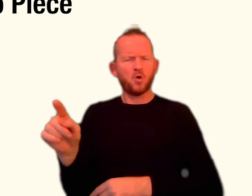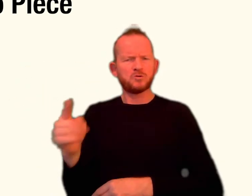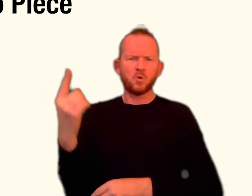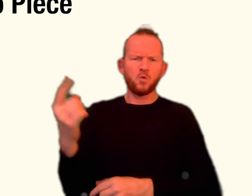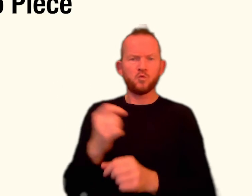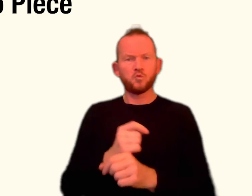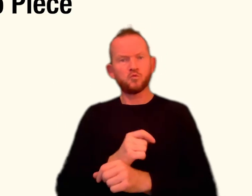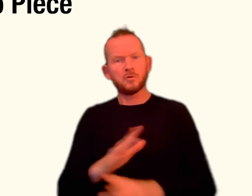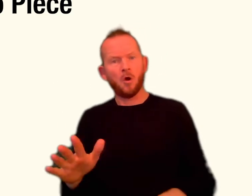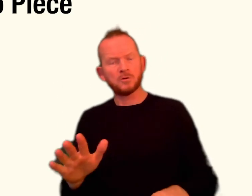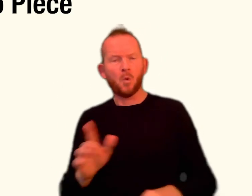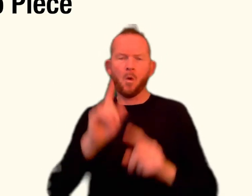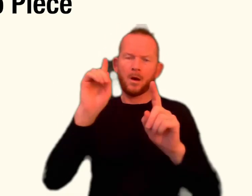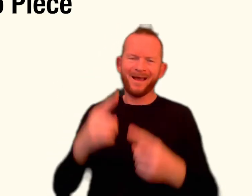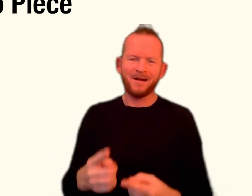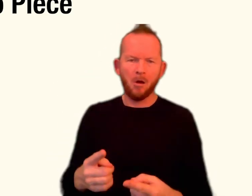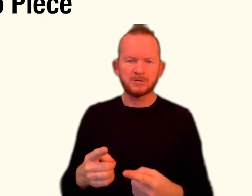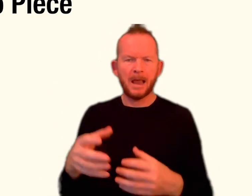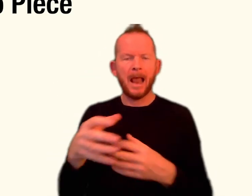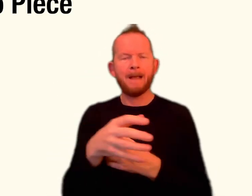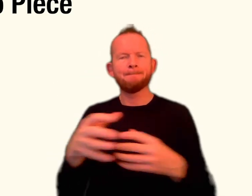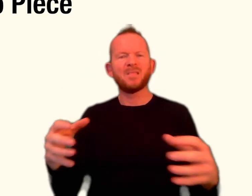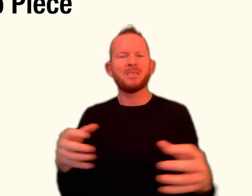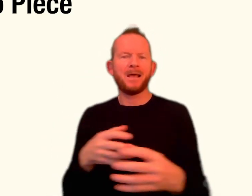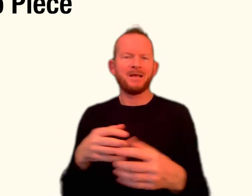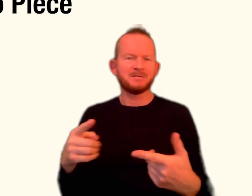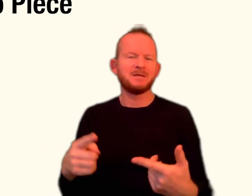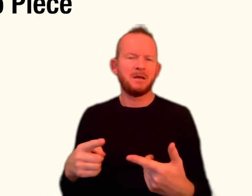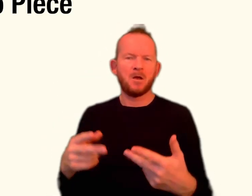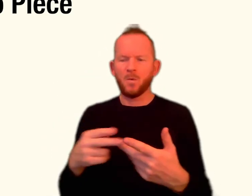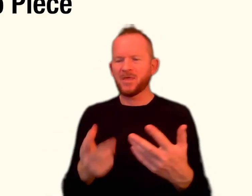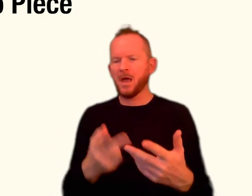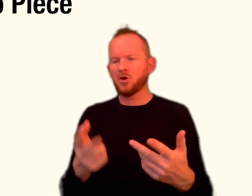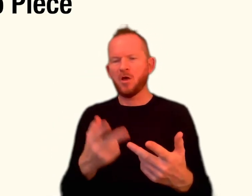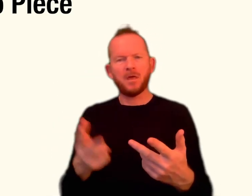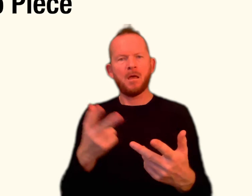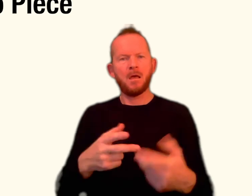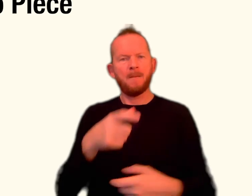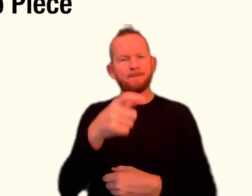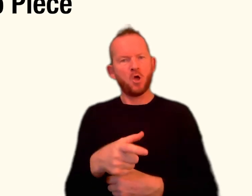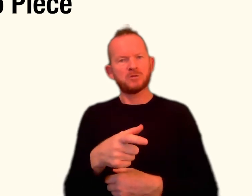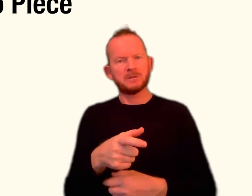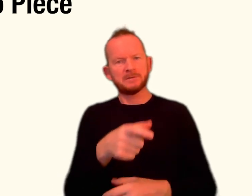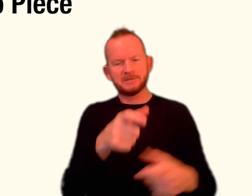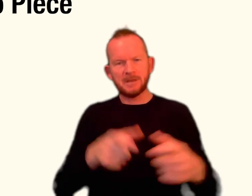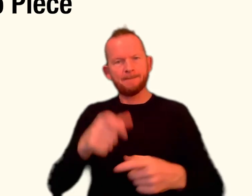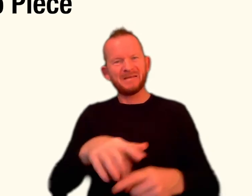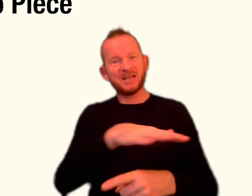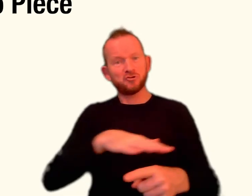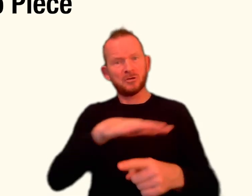do not or cannot empathise with another person's